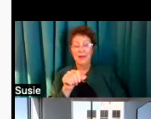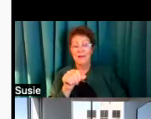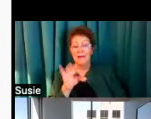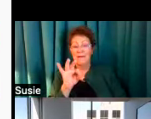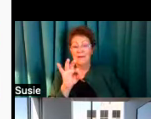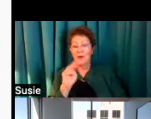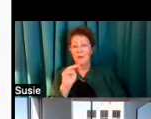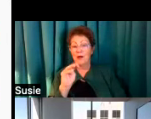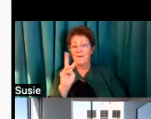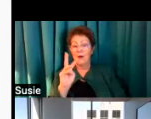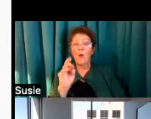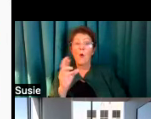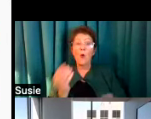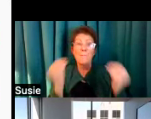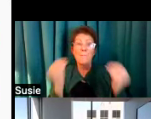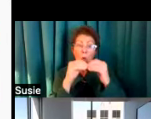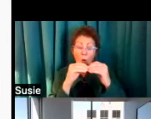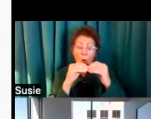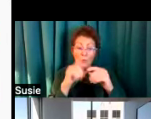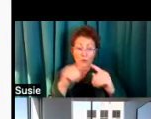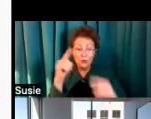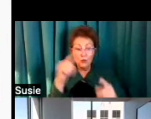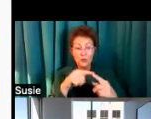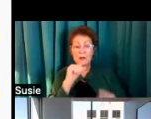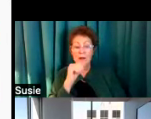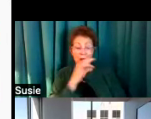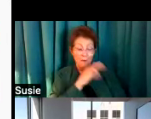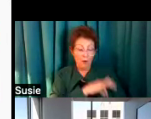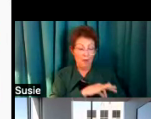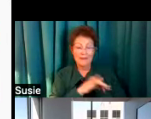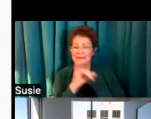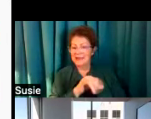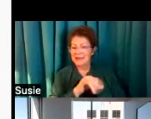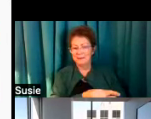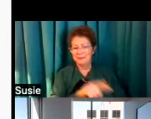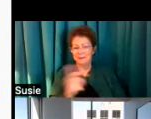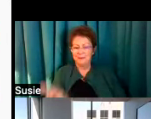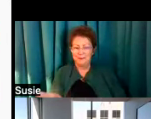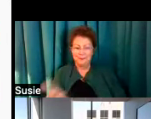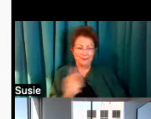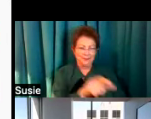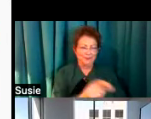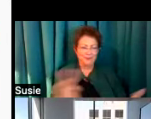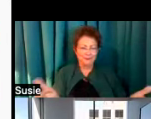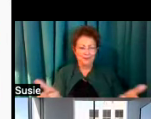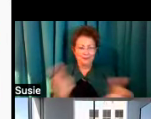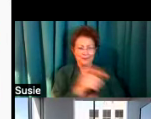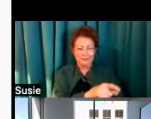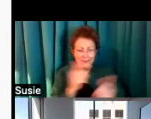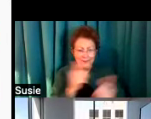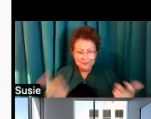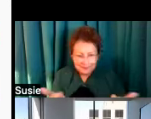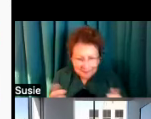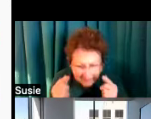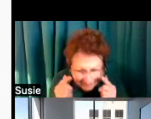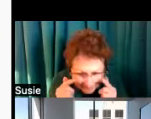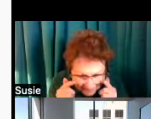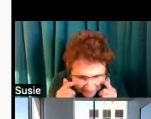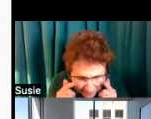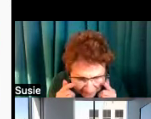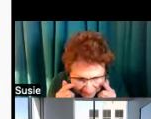or greater to the nonprofit. Vice versa, if the nonprofit is getting something from the for-profit, he needs to either get that for